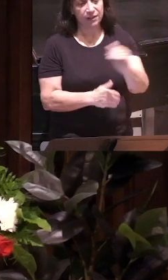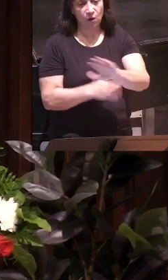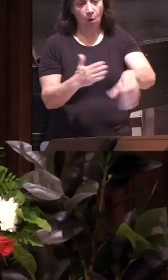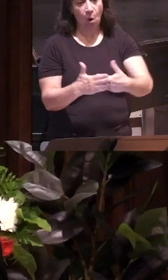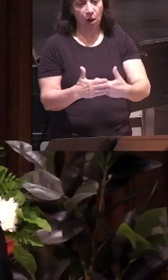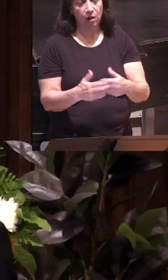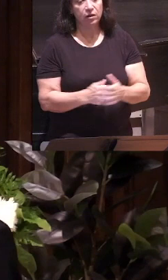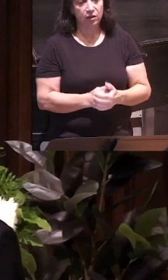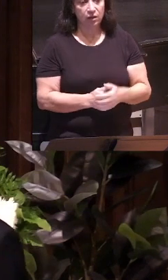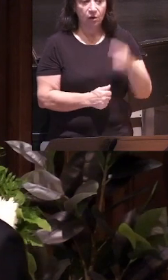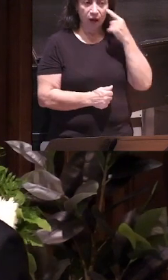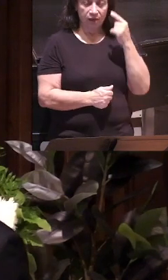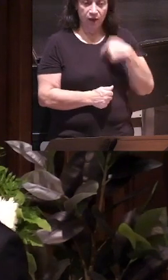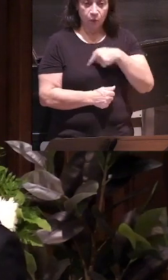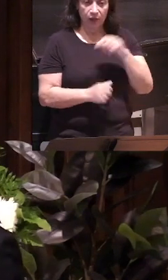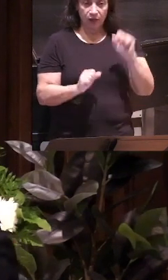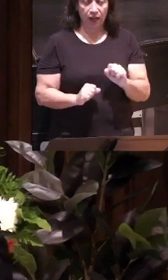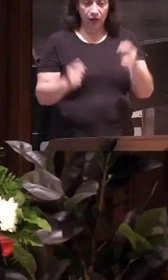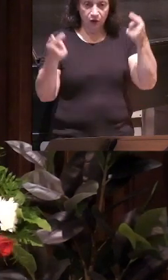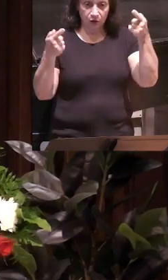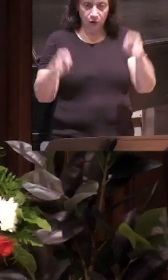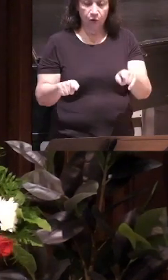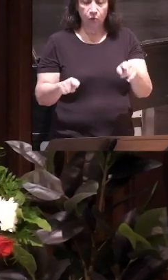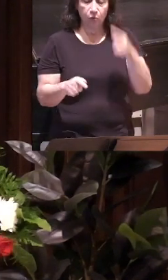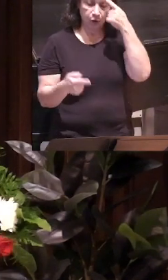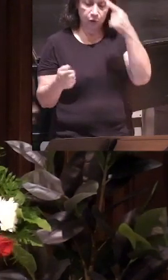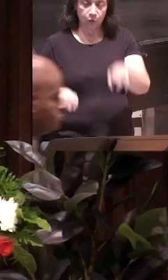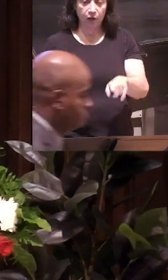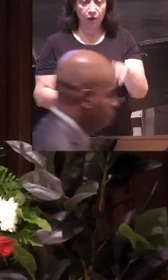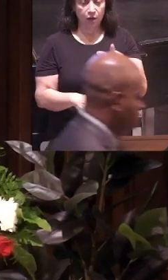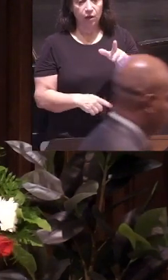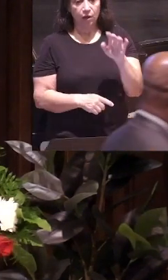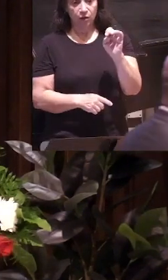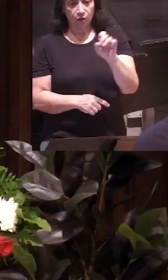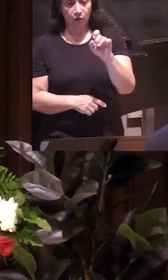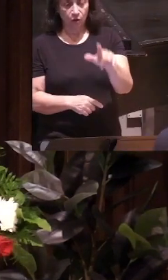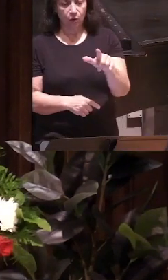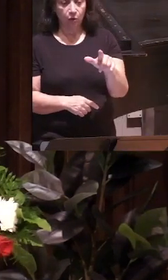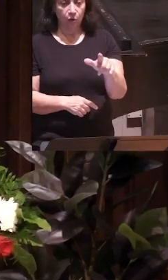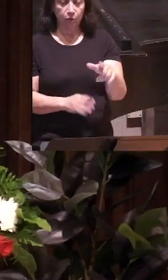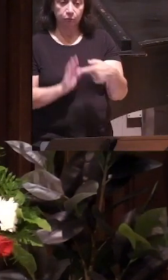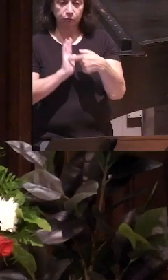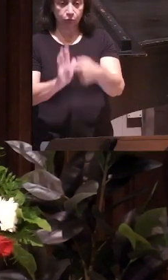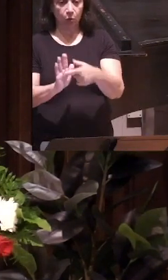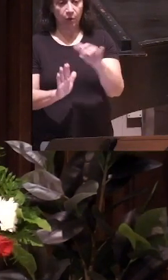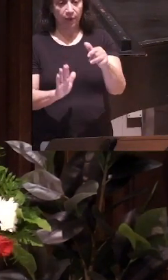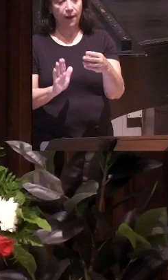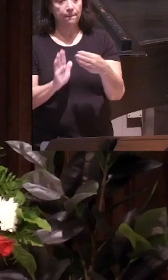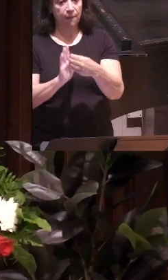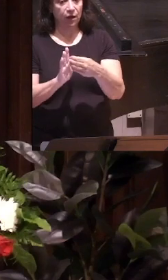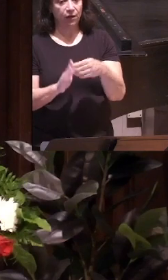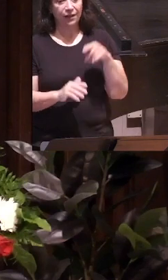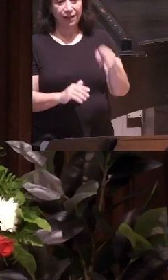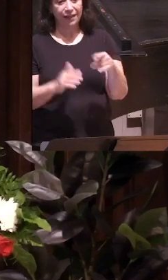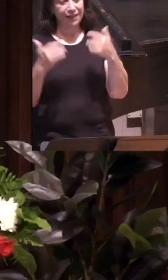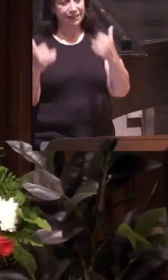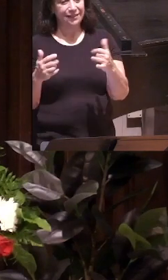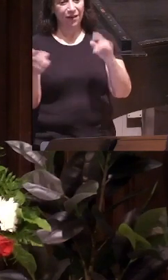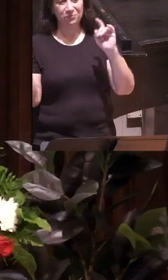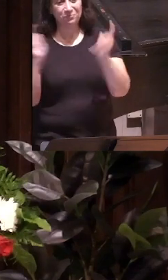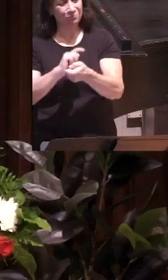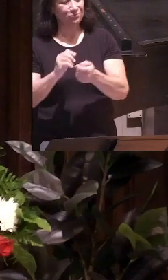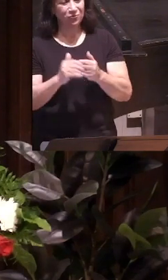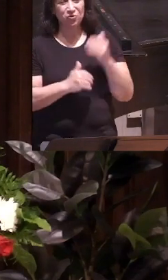Well, I think we can agree that Earl epitomized this motto, and he is now transcended.